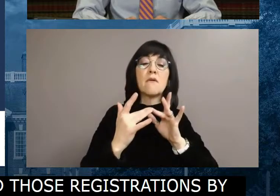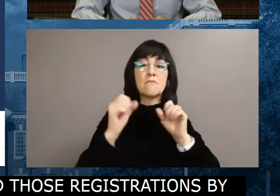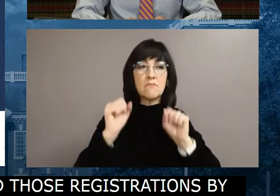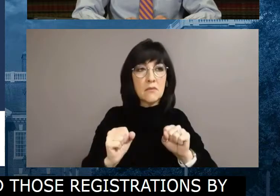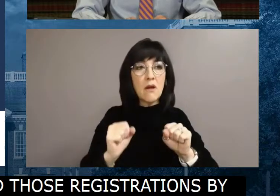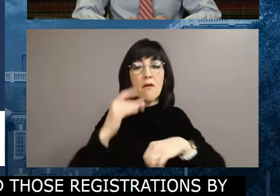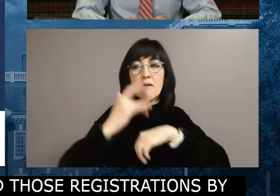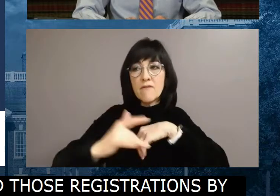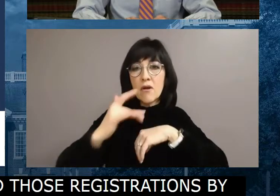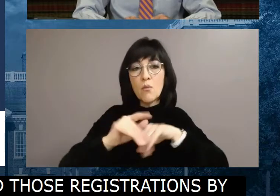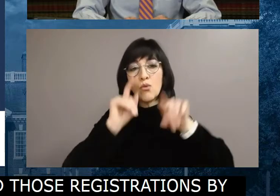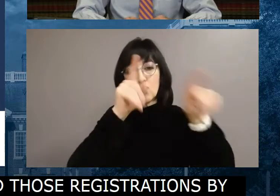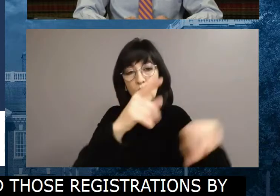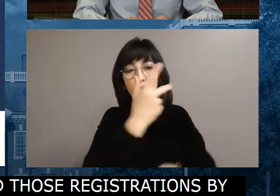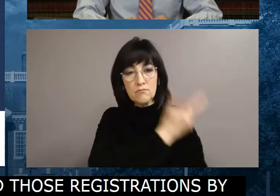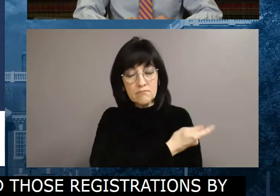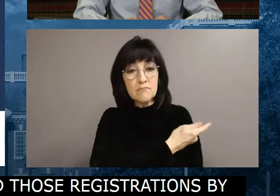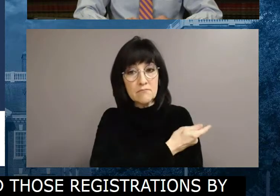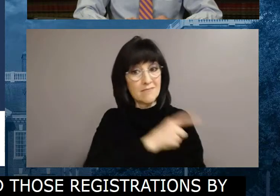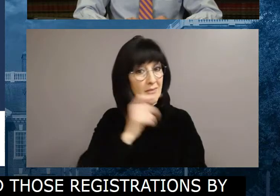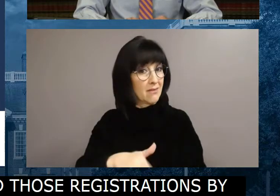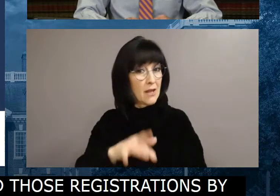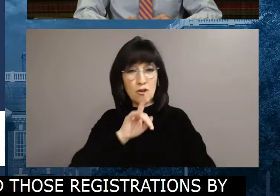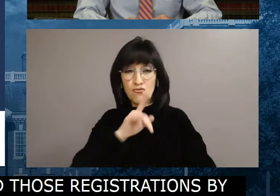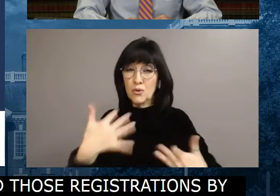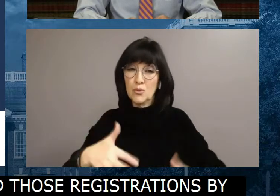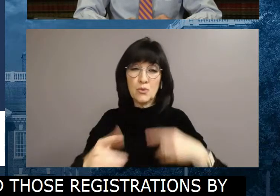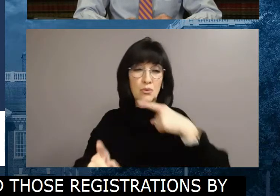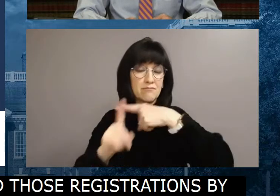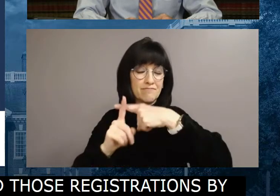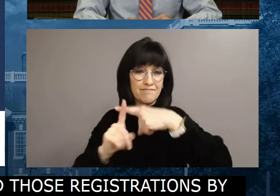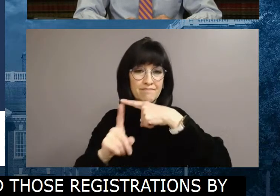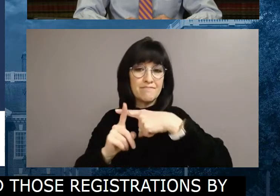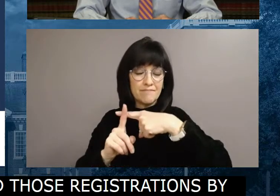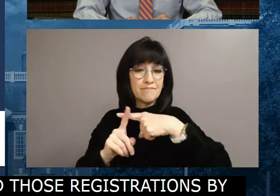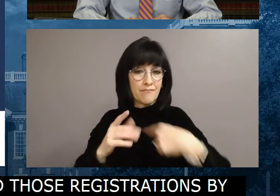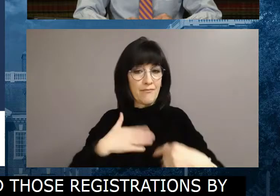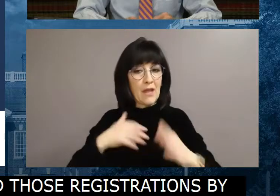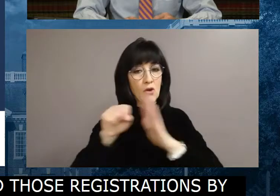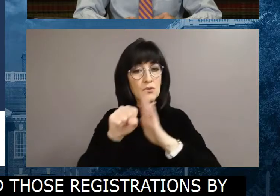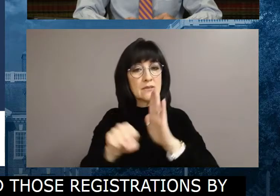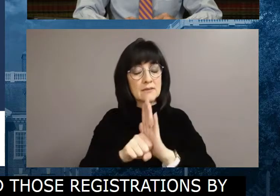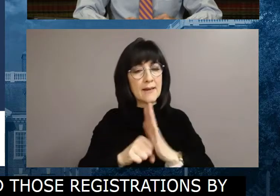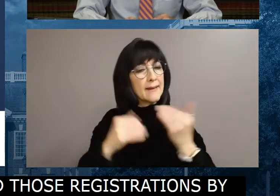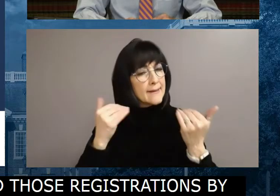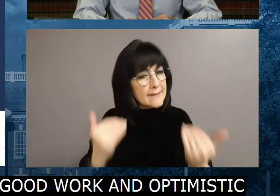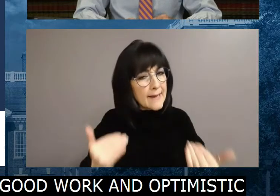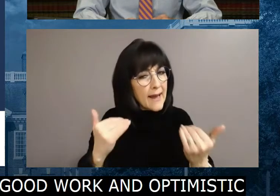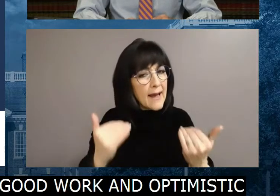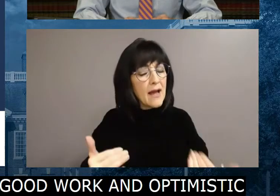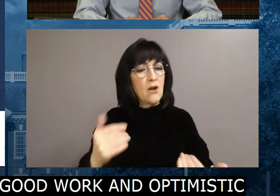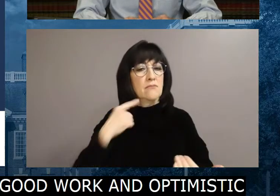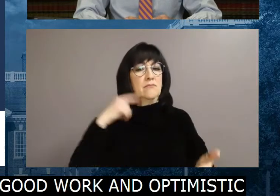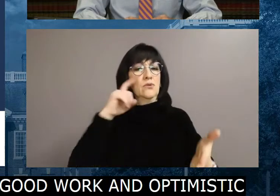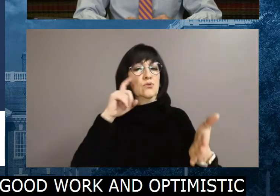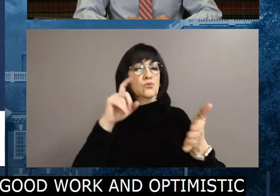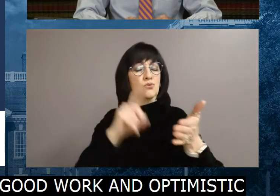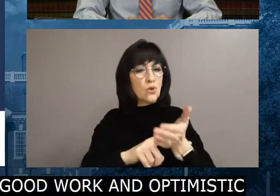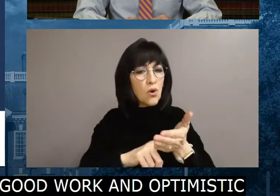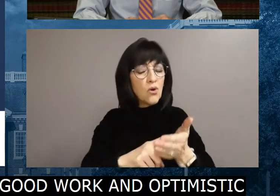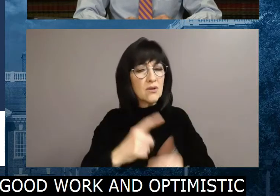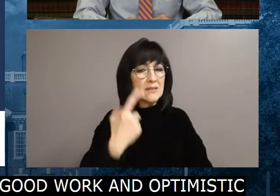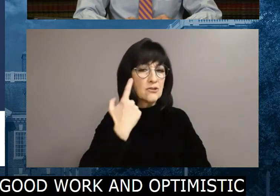optimistic, these optimistic things are happening in our state. We're still seeing now some concerns and an uptick in the number of